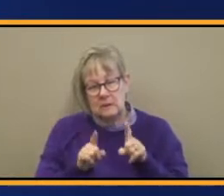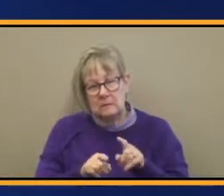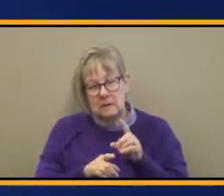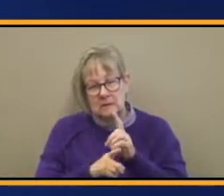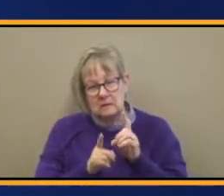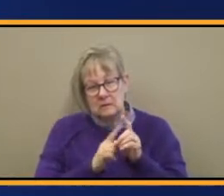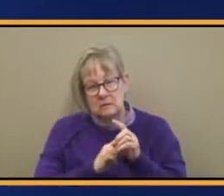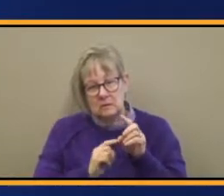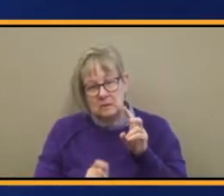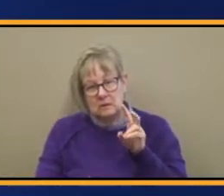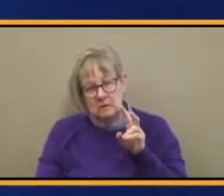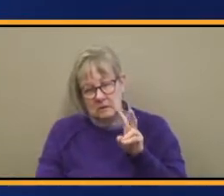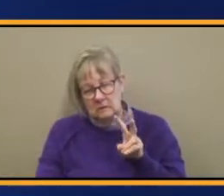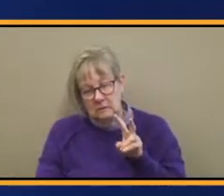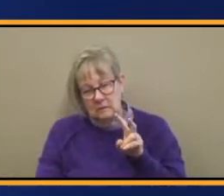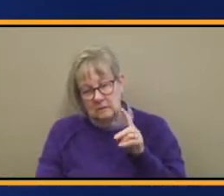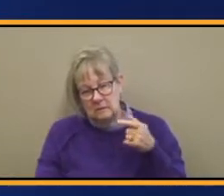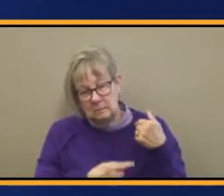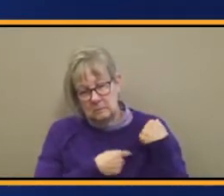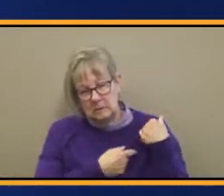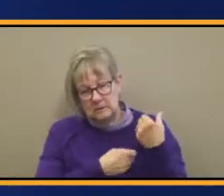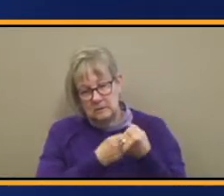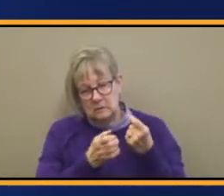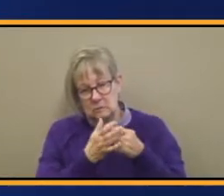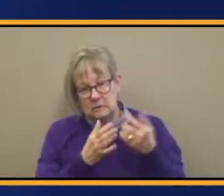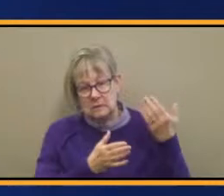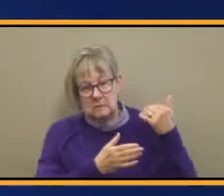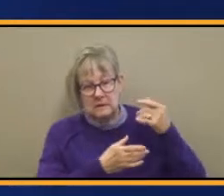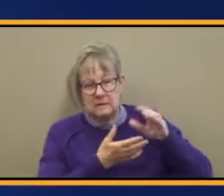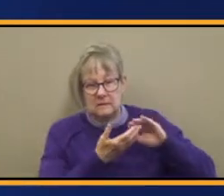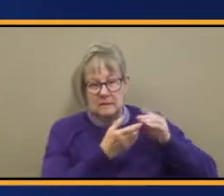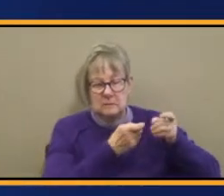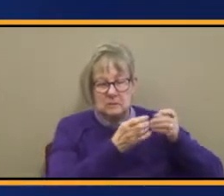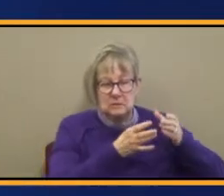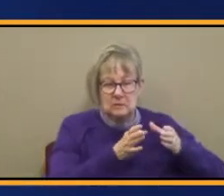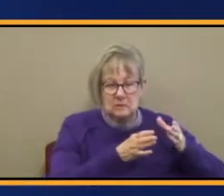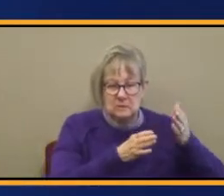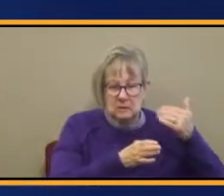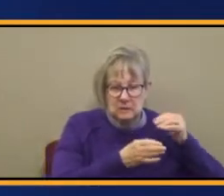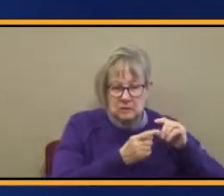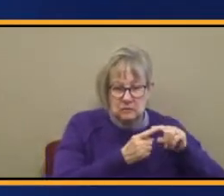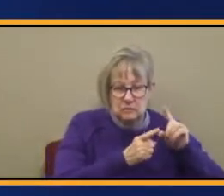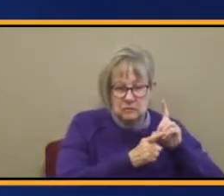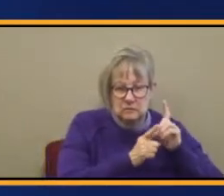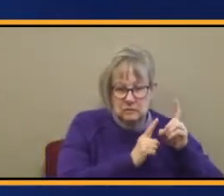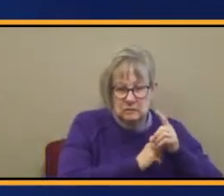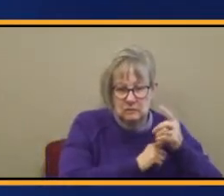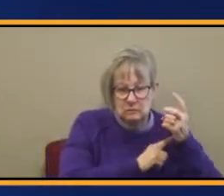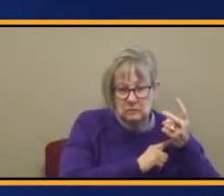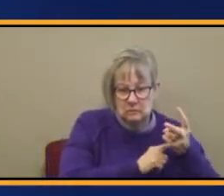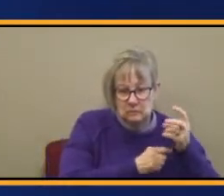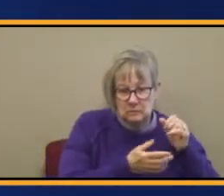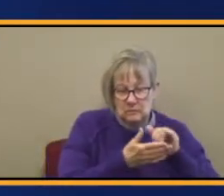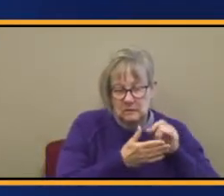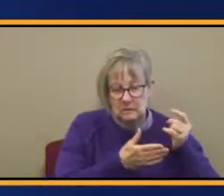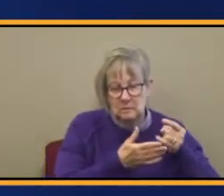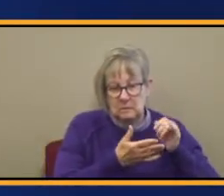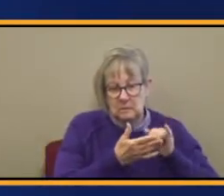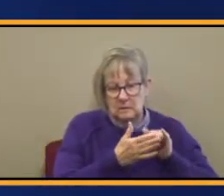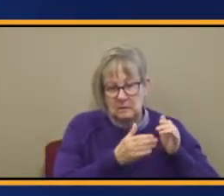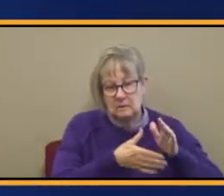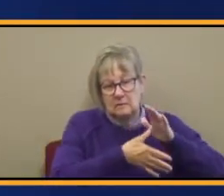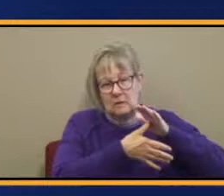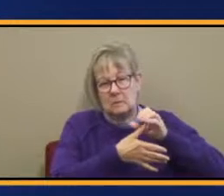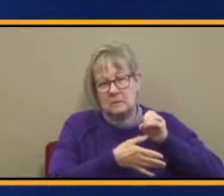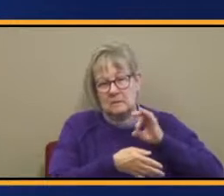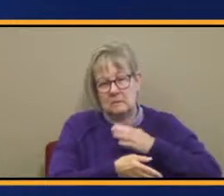years, especially with what the past city manager did specifically to District 2. So that's going to be something that's top of mind as